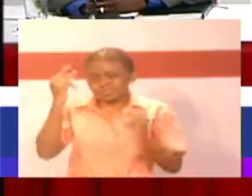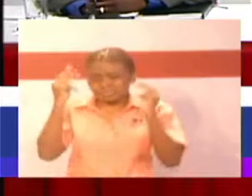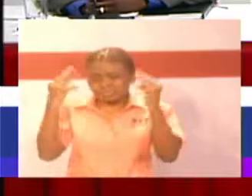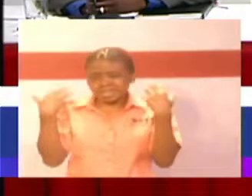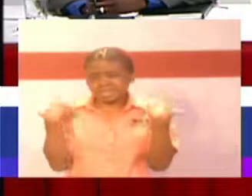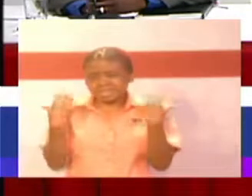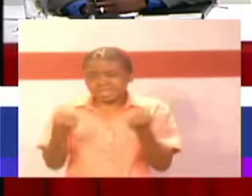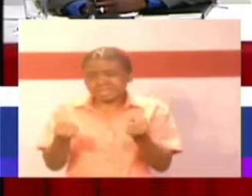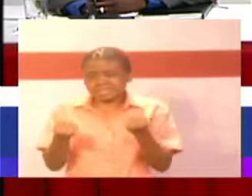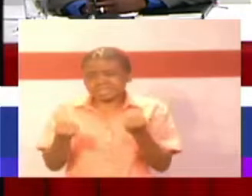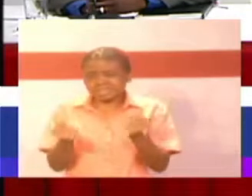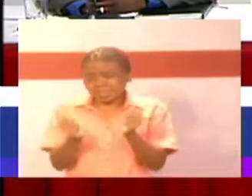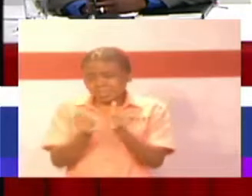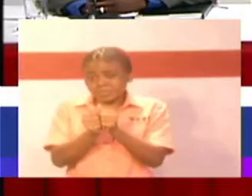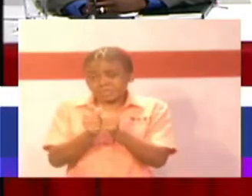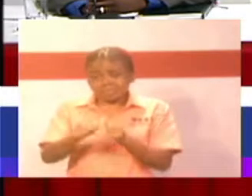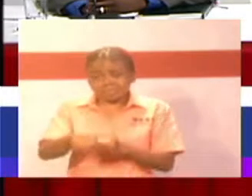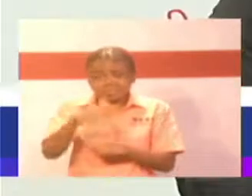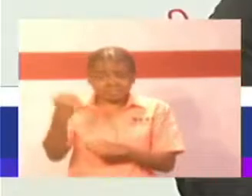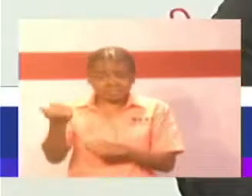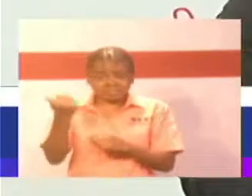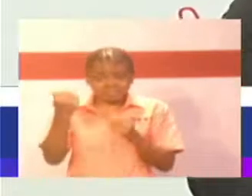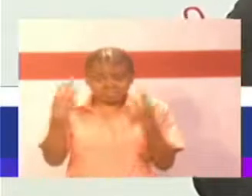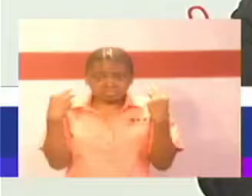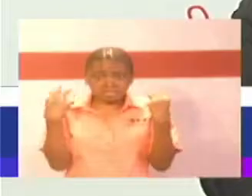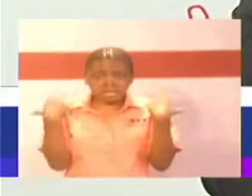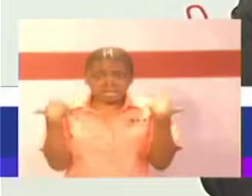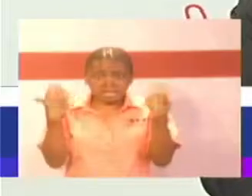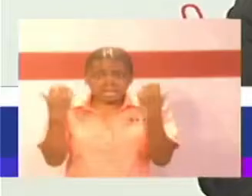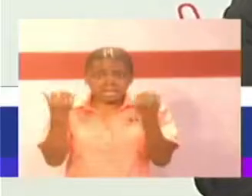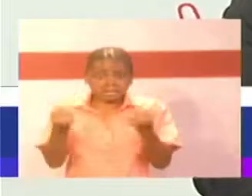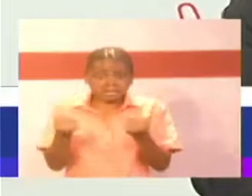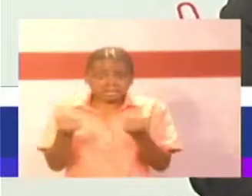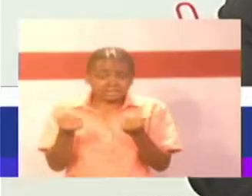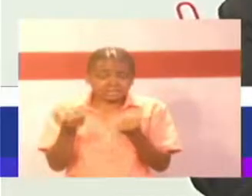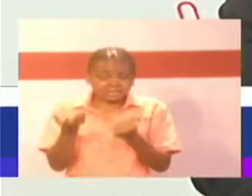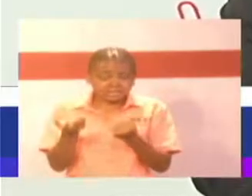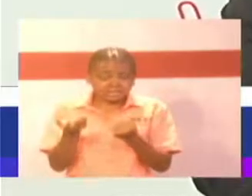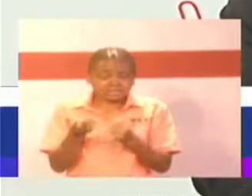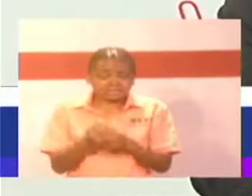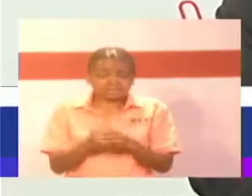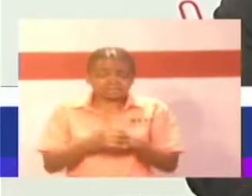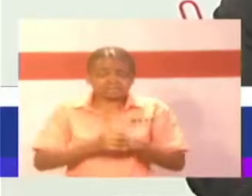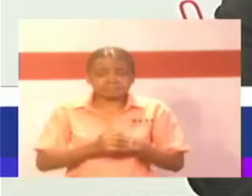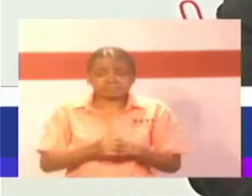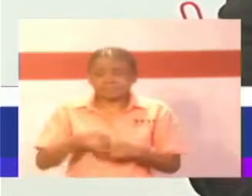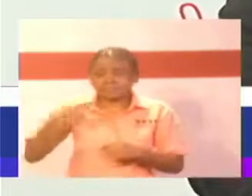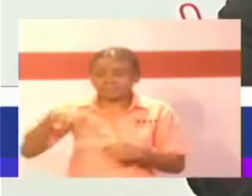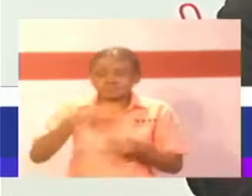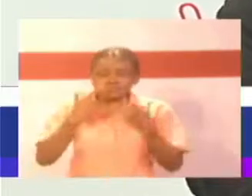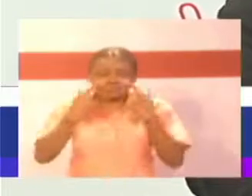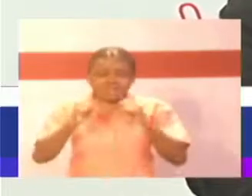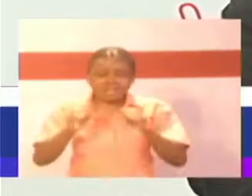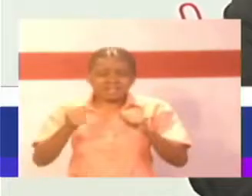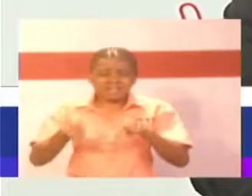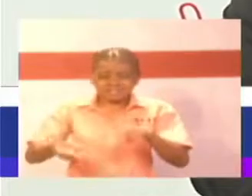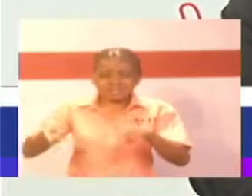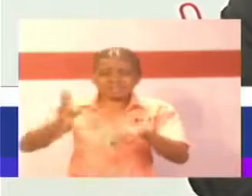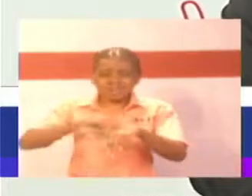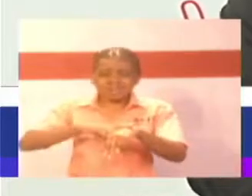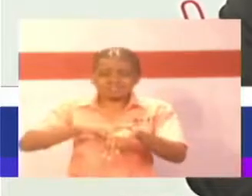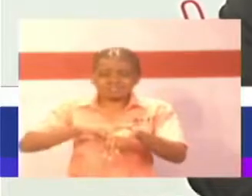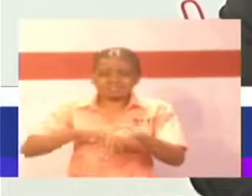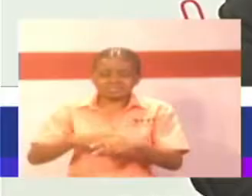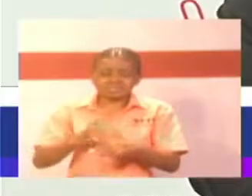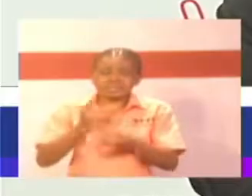other ministries, regional health authorities, and NGOs, will host a national care fair. And that will be